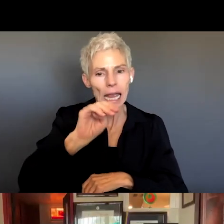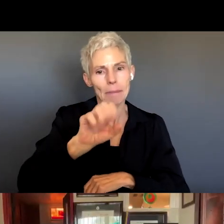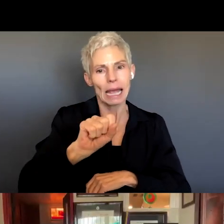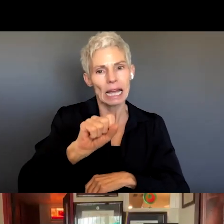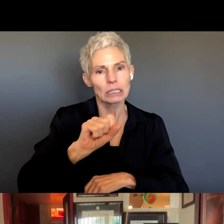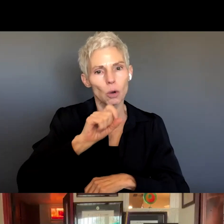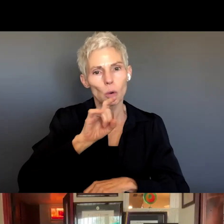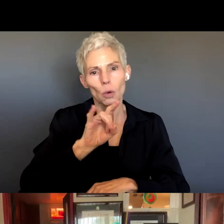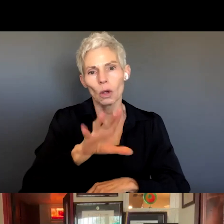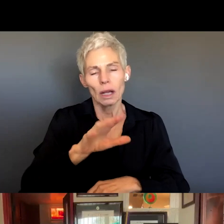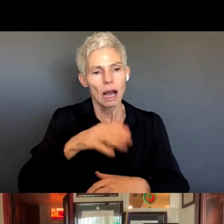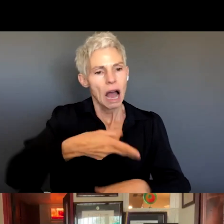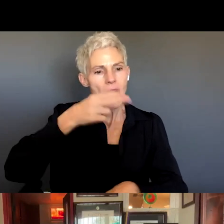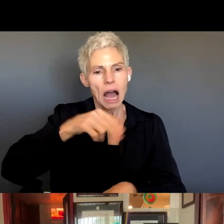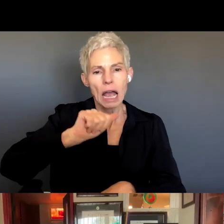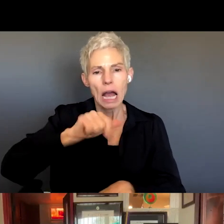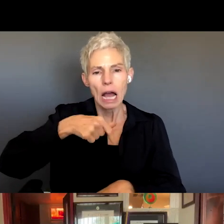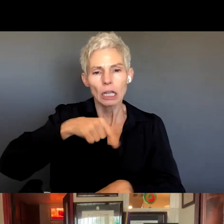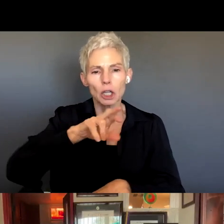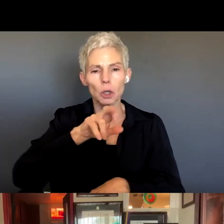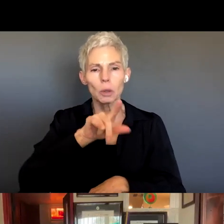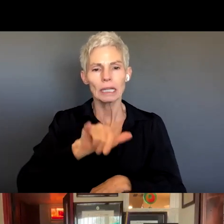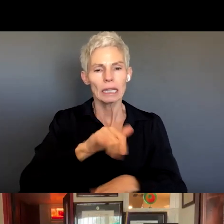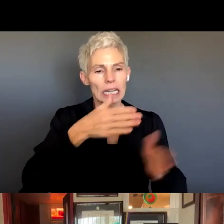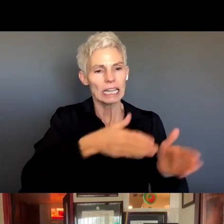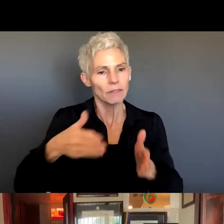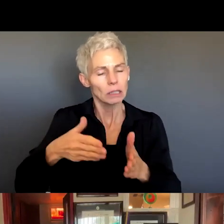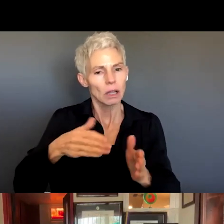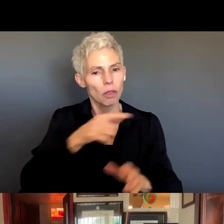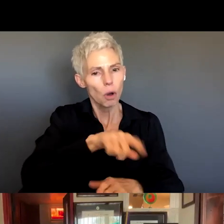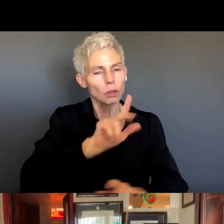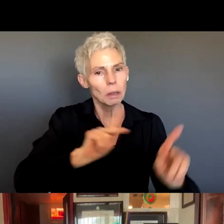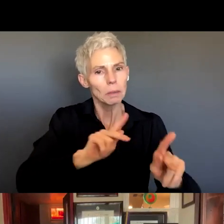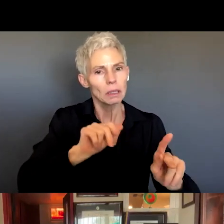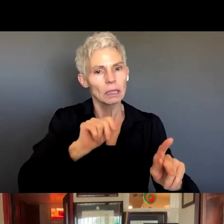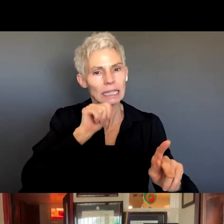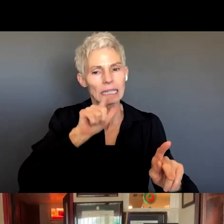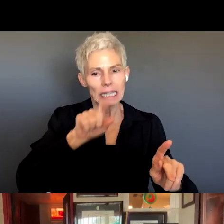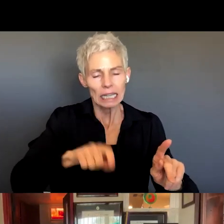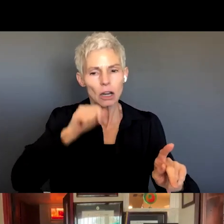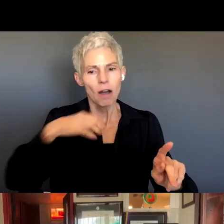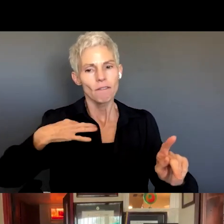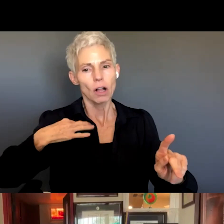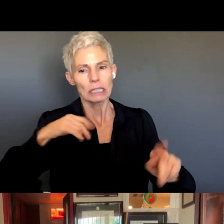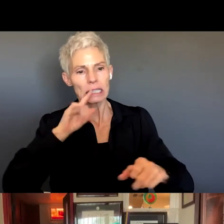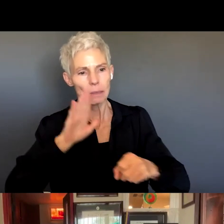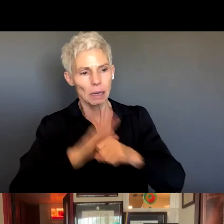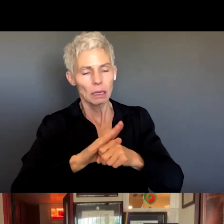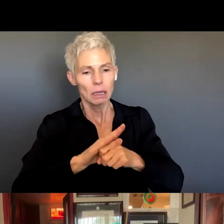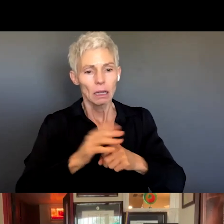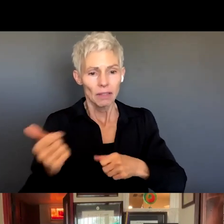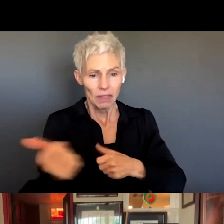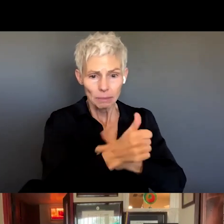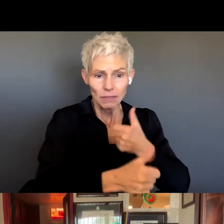acuity individuals, the types of people who may need an involuntary commitment, people who are agitated, potentially violent, danger to themselves, danger